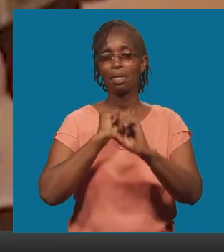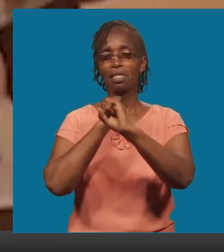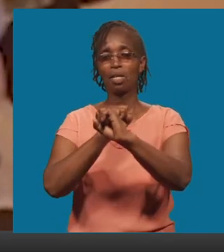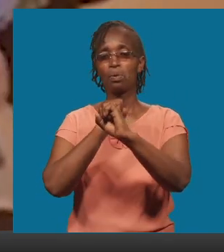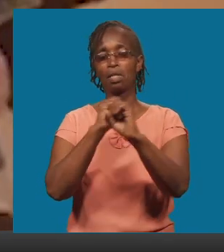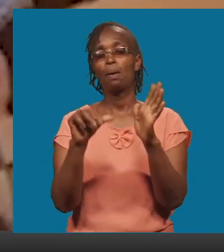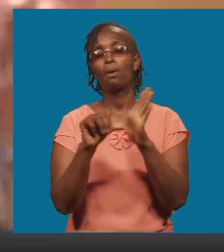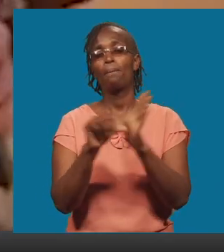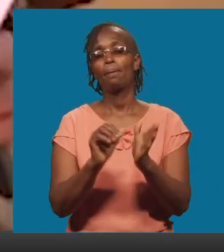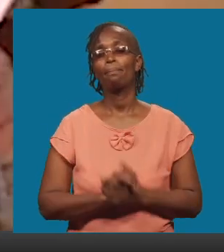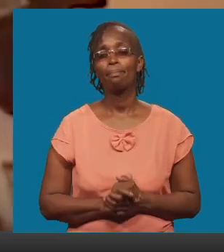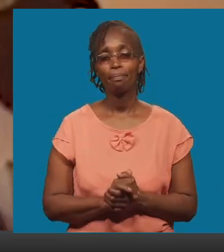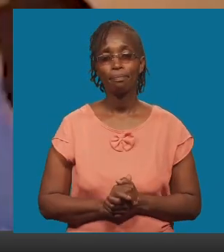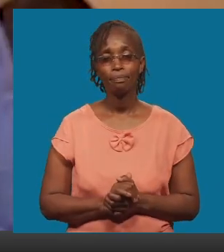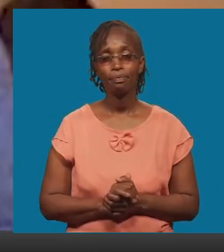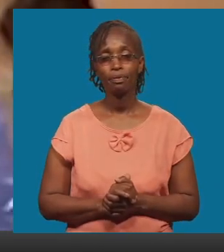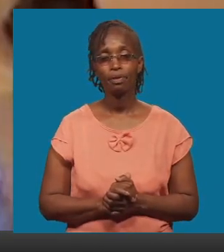work with our security agencies.